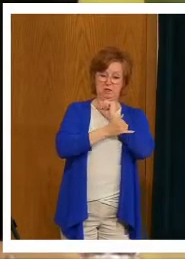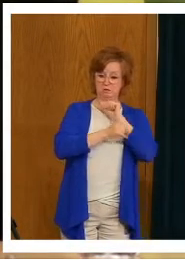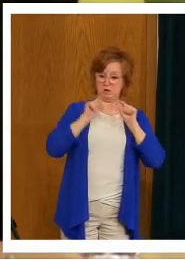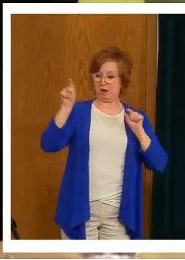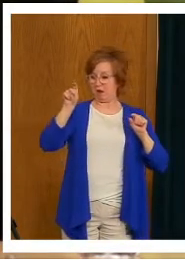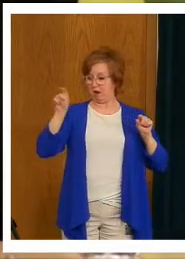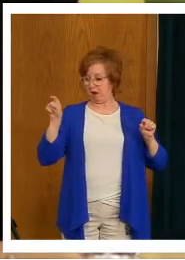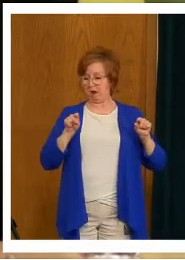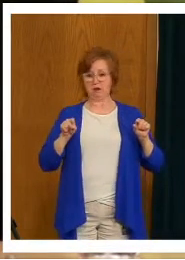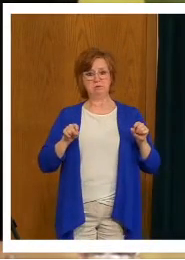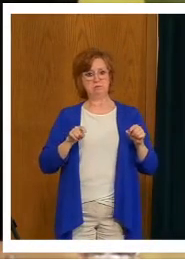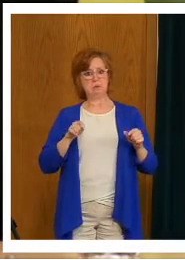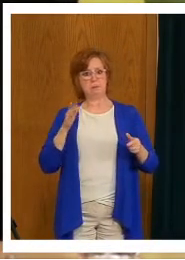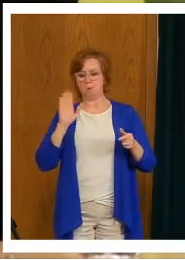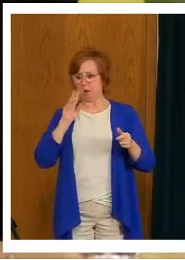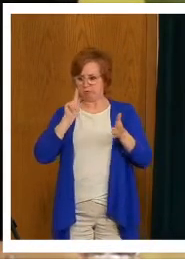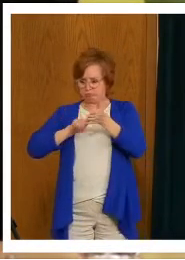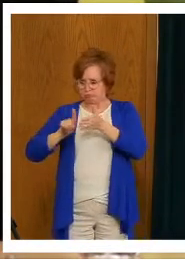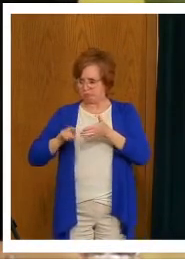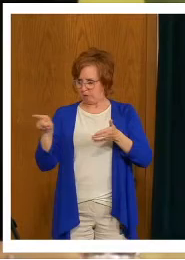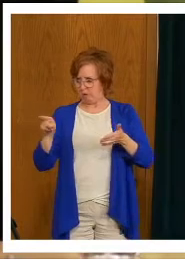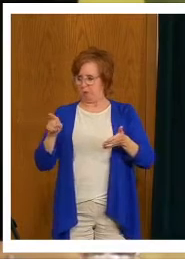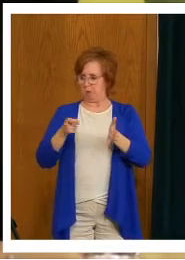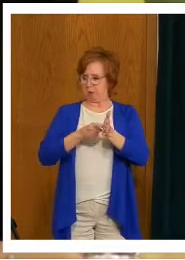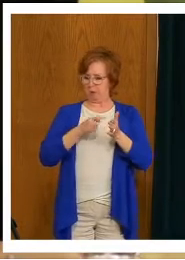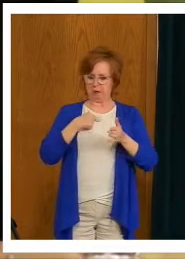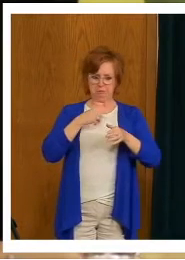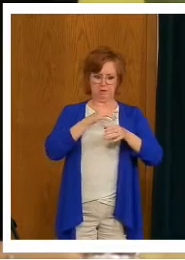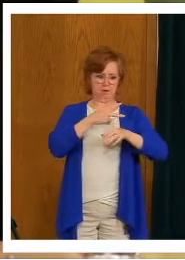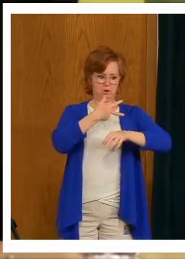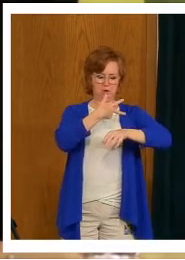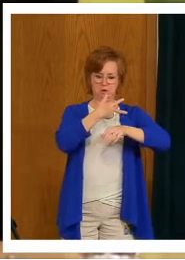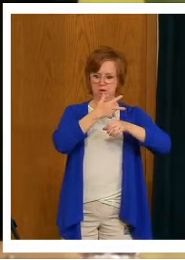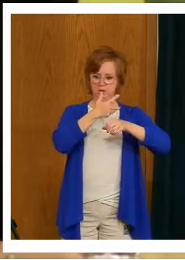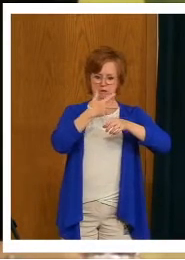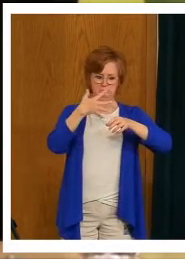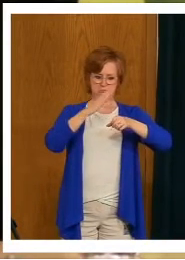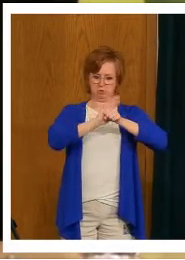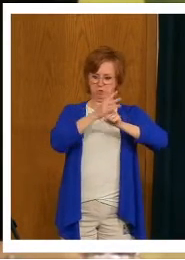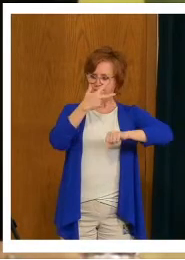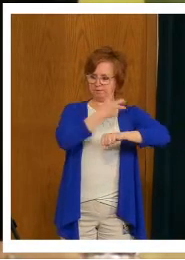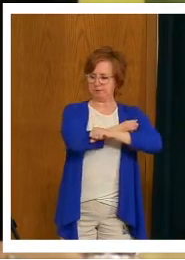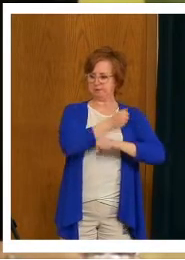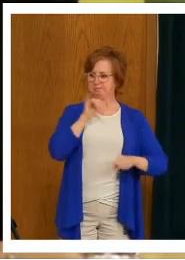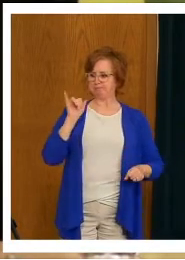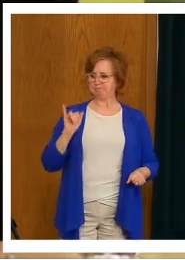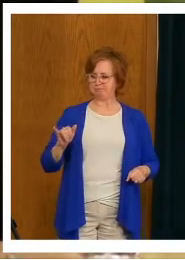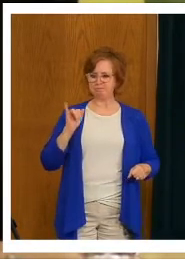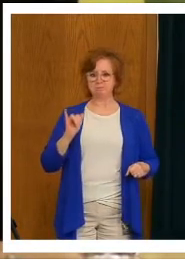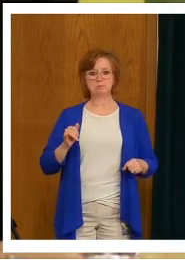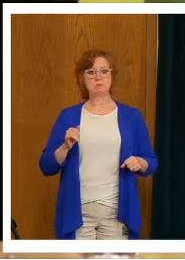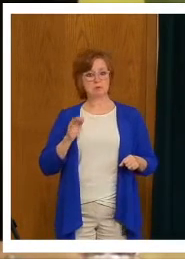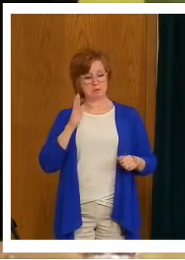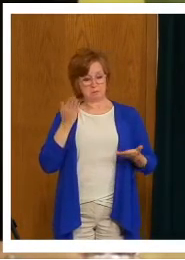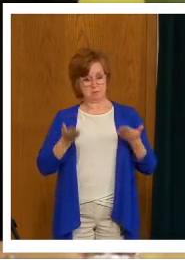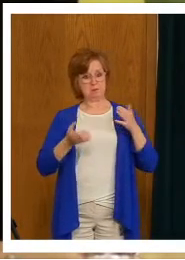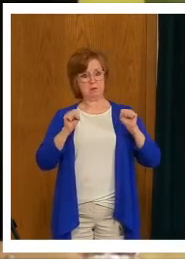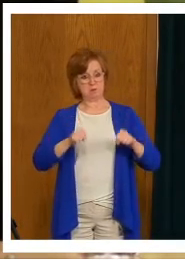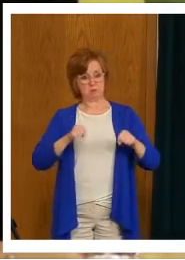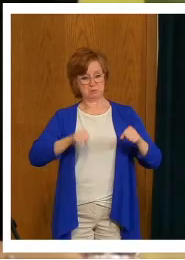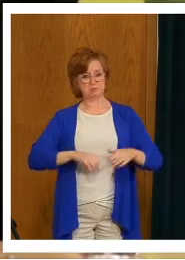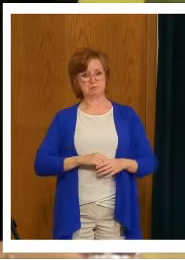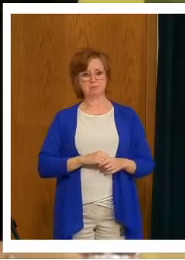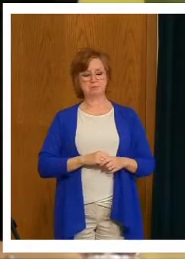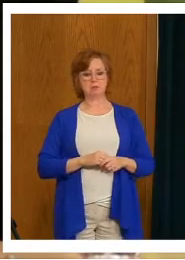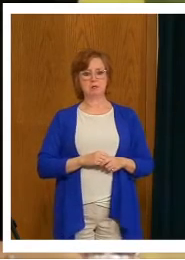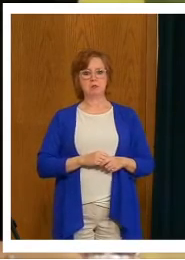for today or tomorrow, but for the weeks ahead, as we know, in a couple of weeks, we're going to start vaccinating very ambitiously in the month